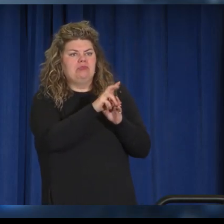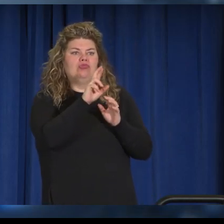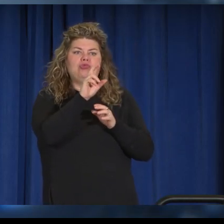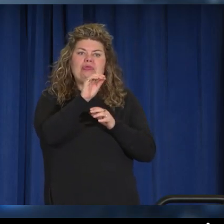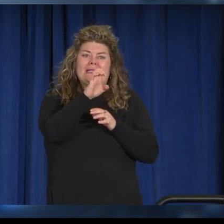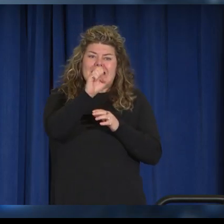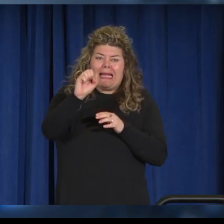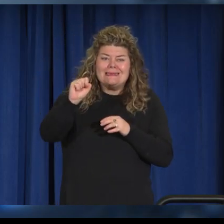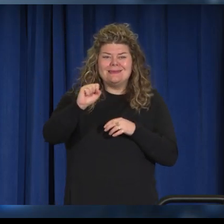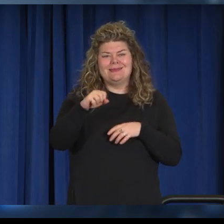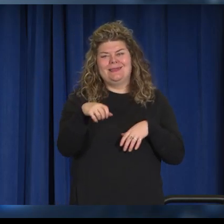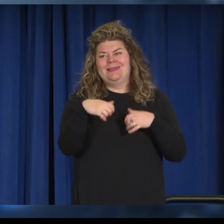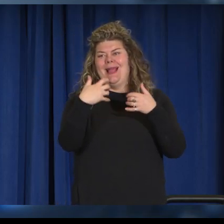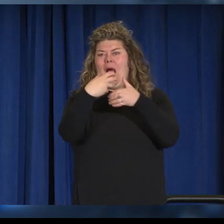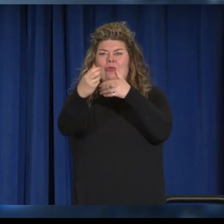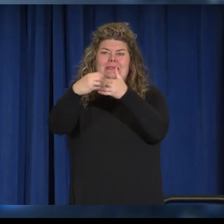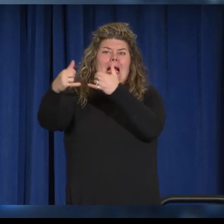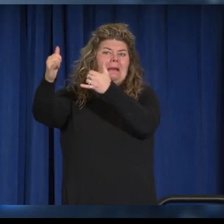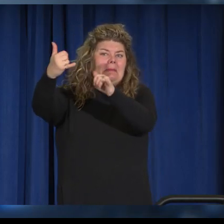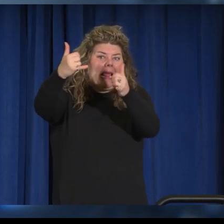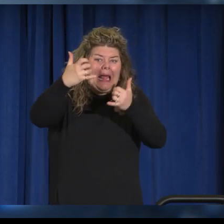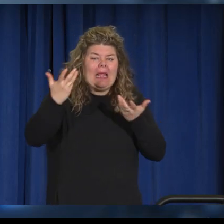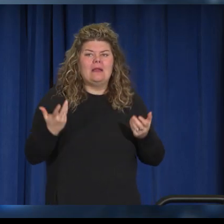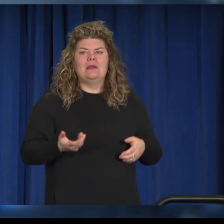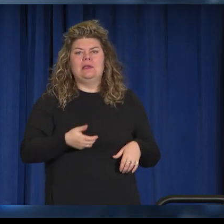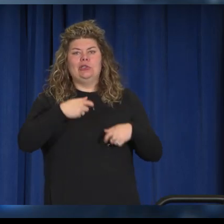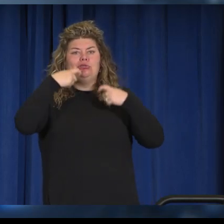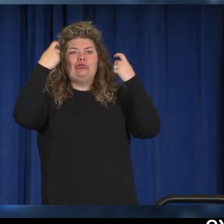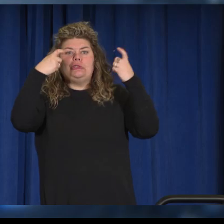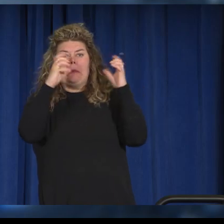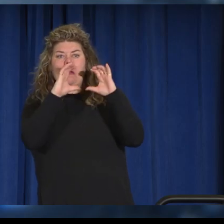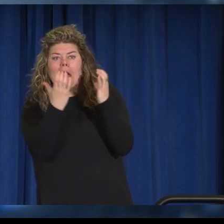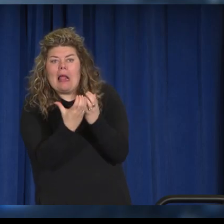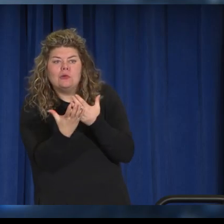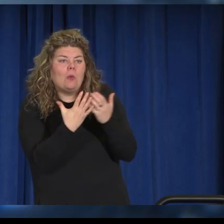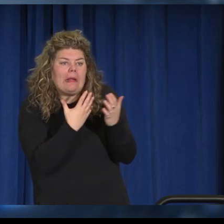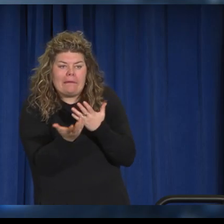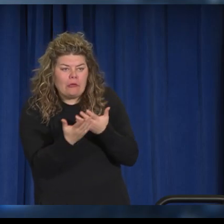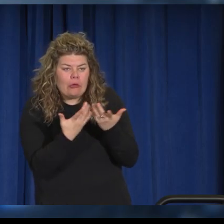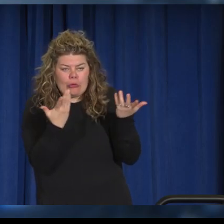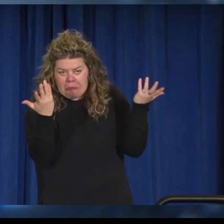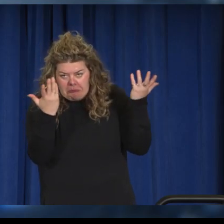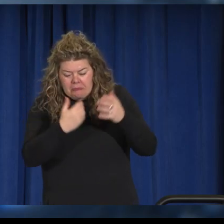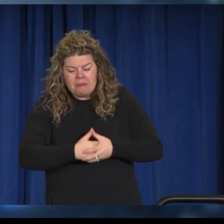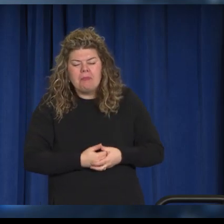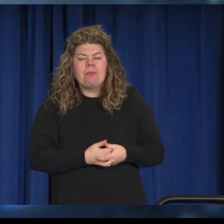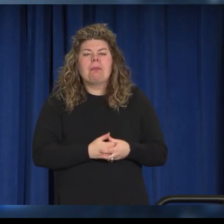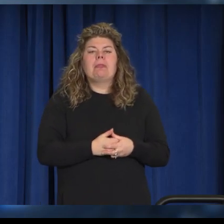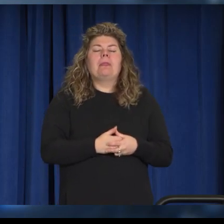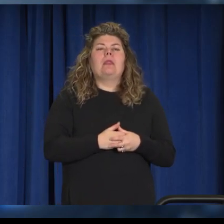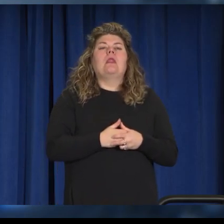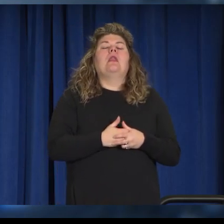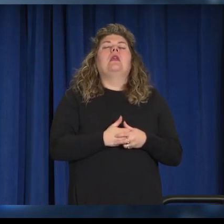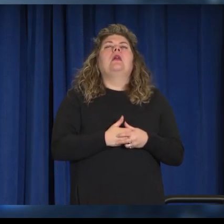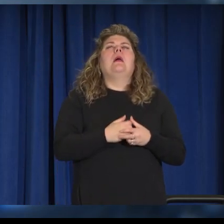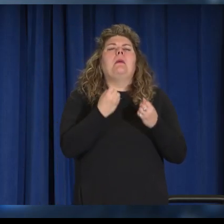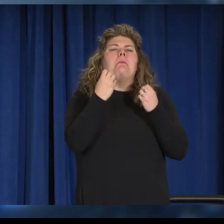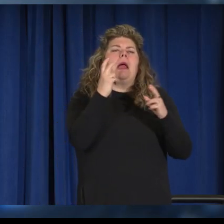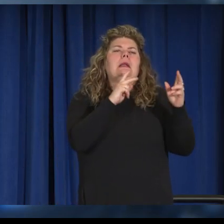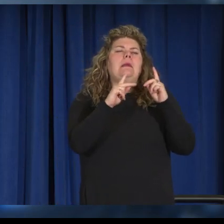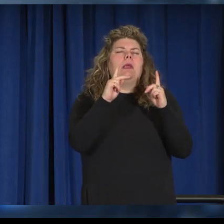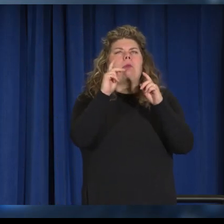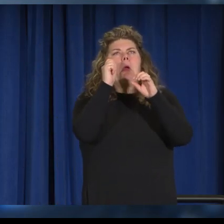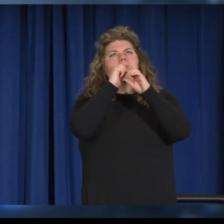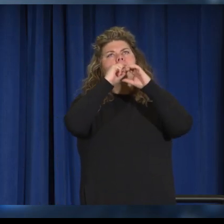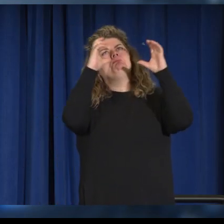or the playground, gym class, sports teams, whatever it may be. More often than not, what people think